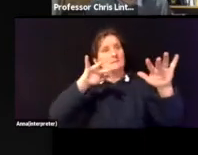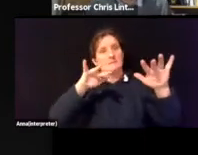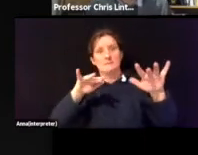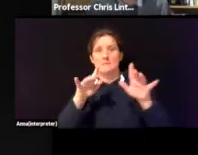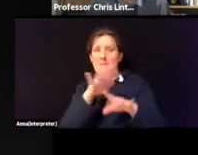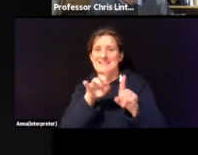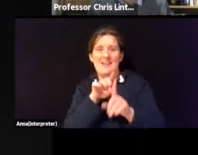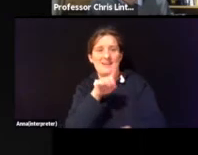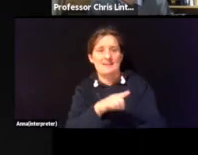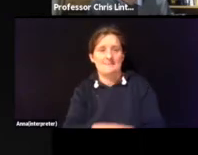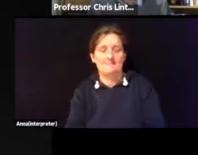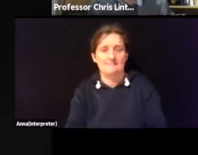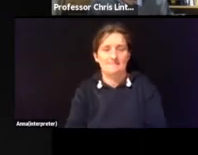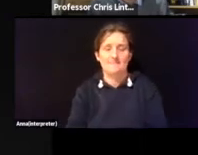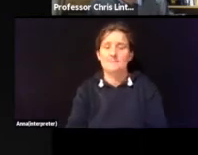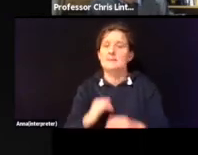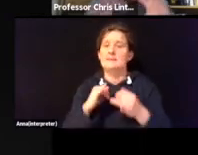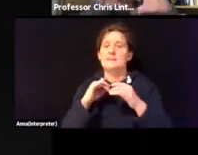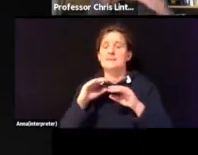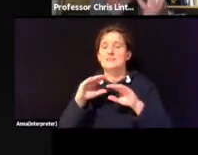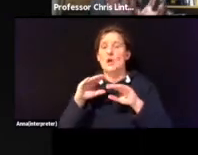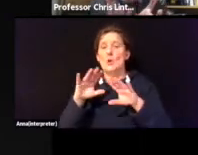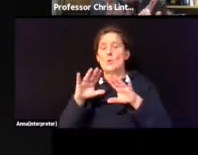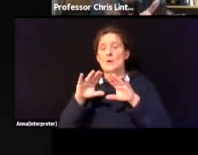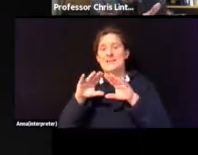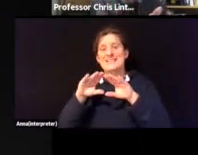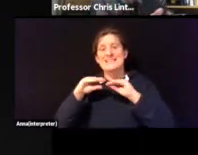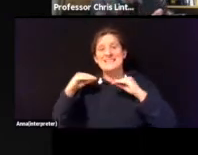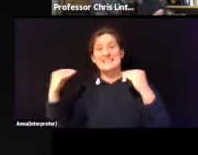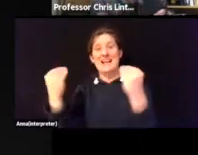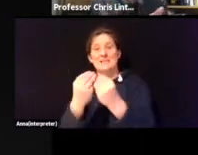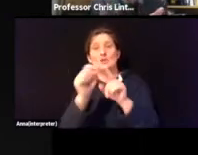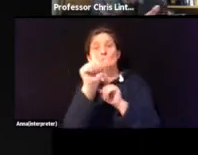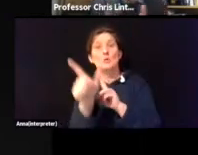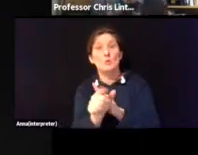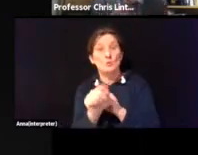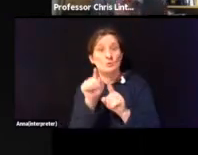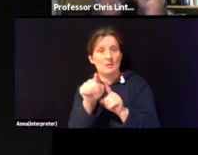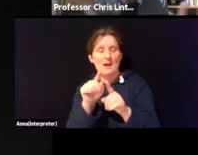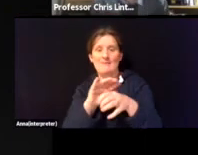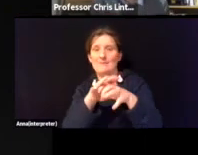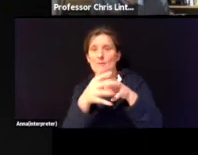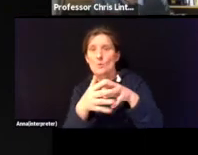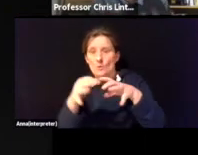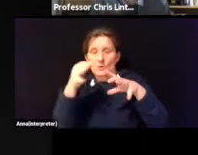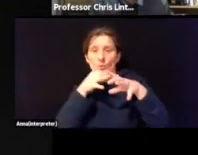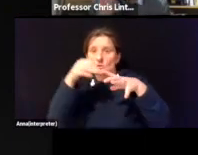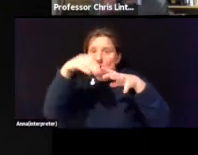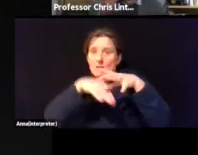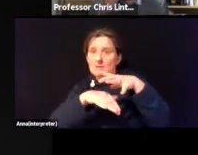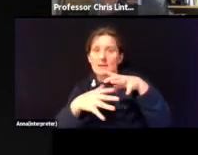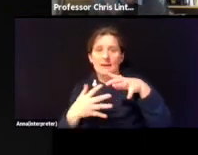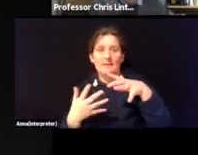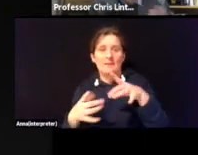this. This is the Saturn's moon Enceladus, which is an icy crust with an ocean underneath it. And the big moons of Jupiter, Europa